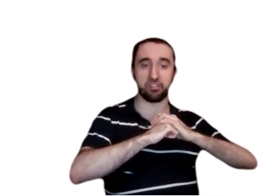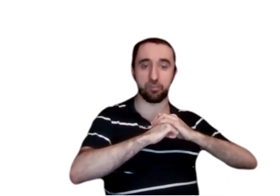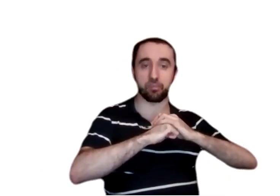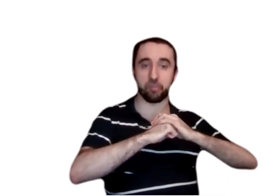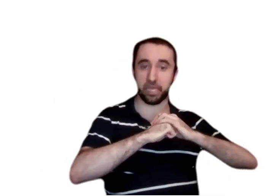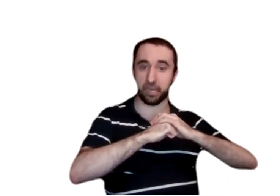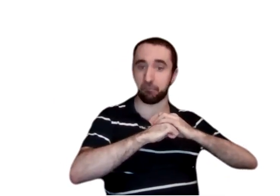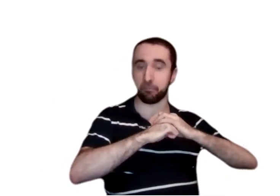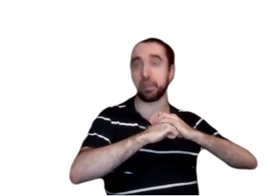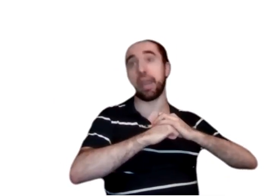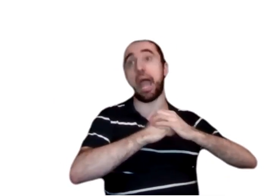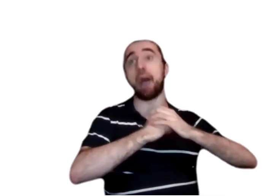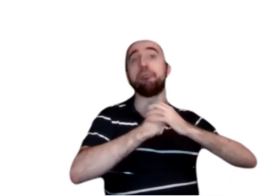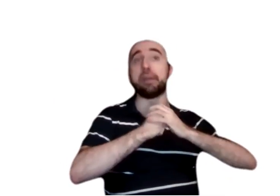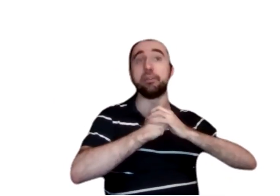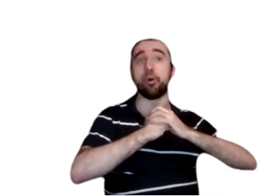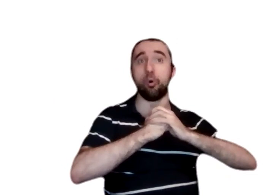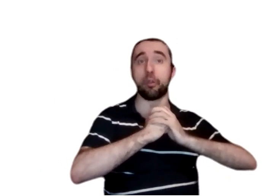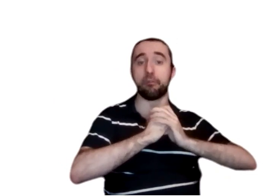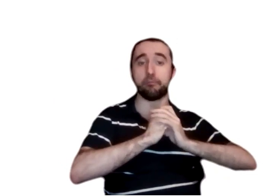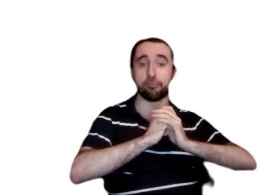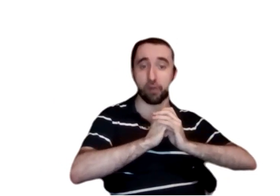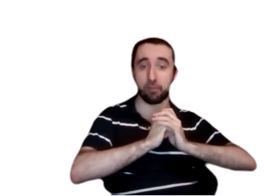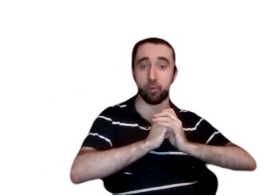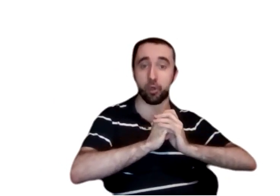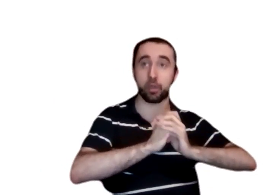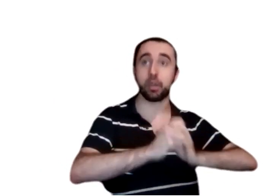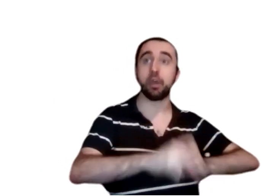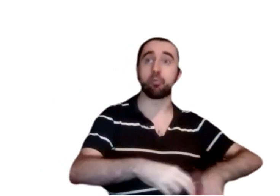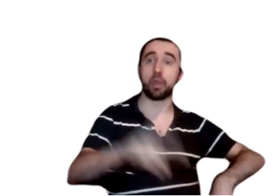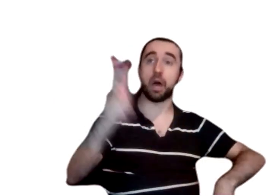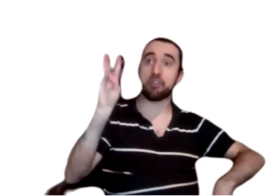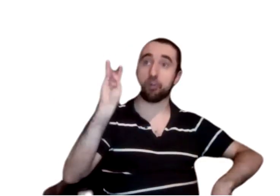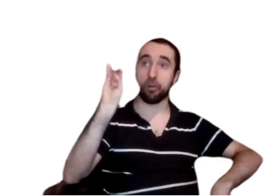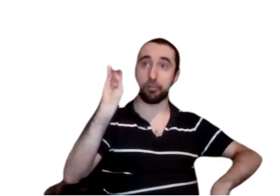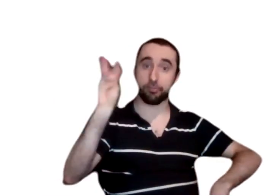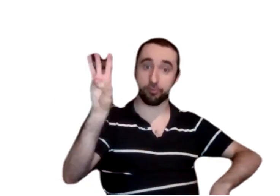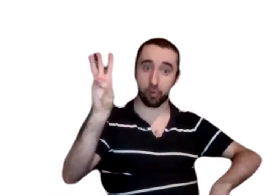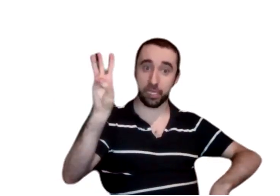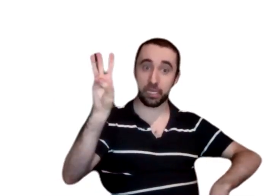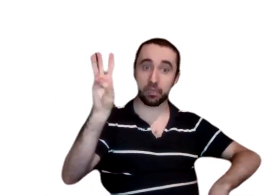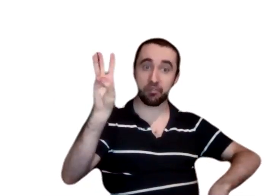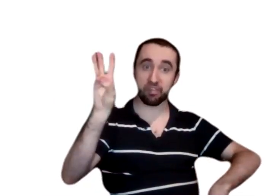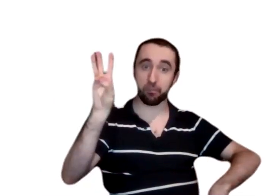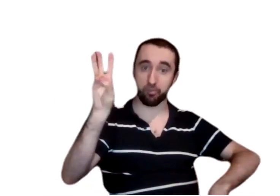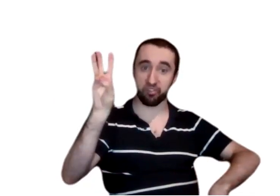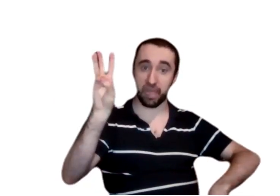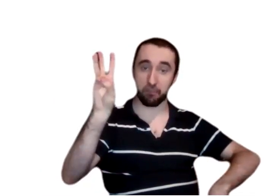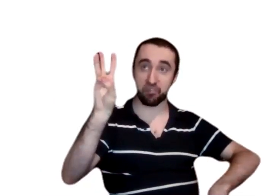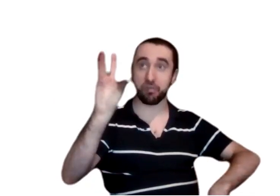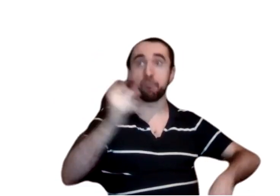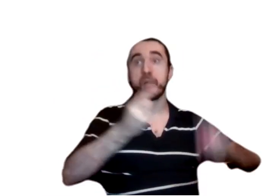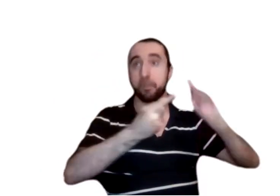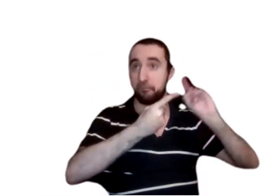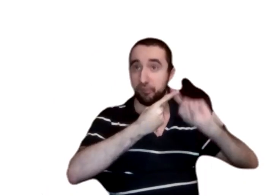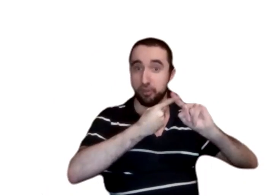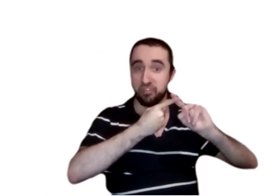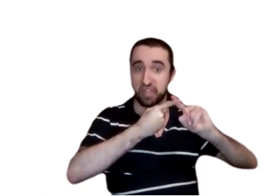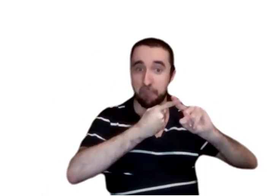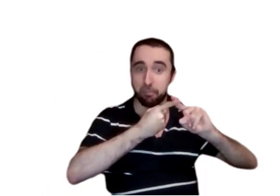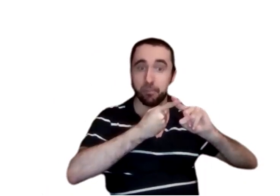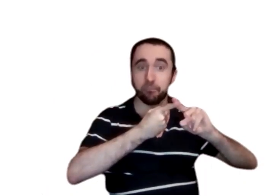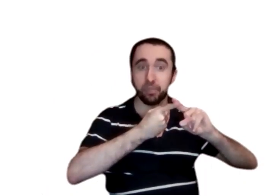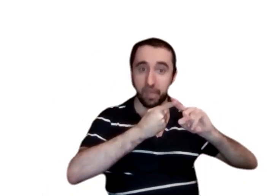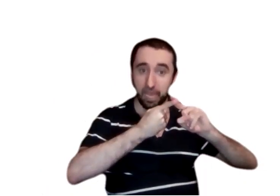complex system to begin. Our vendor audit framework relies on 3 simple steps. The